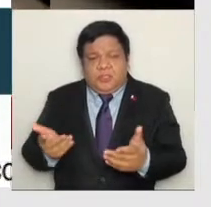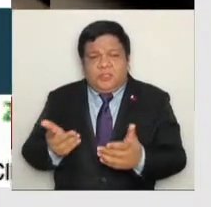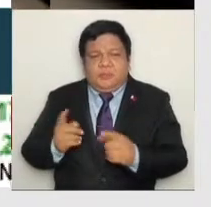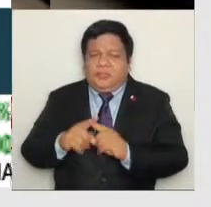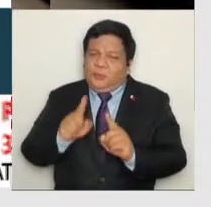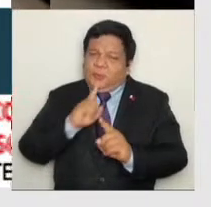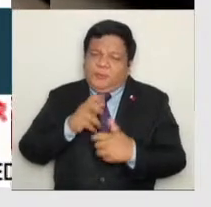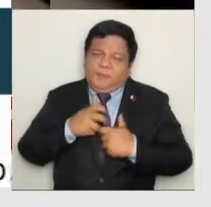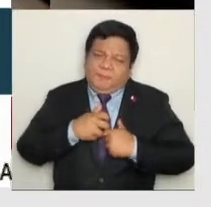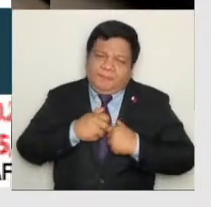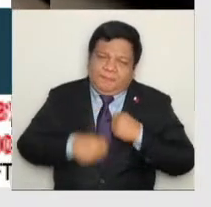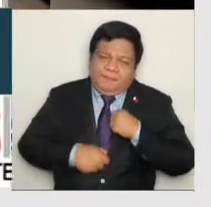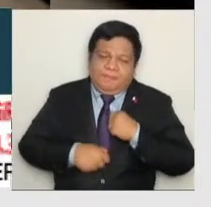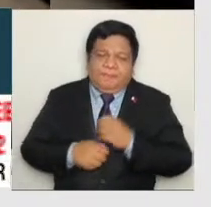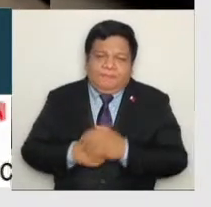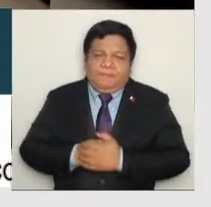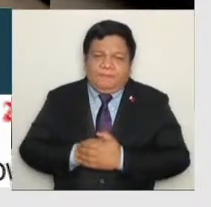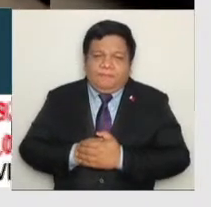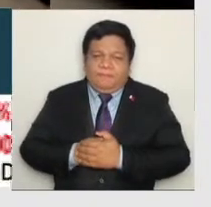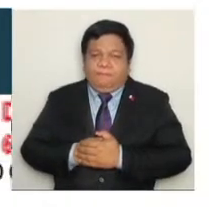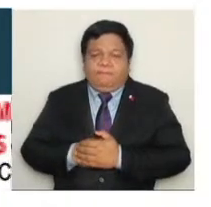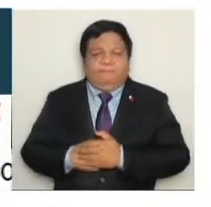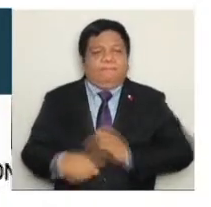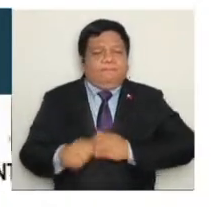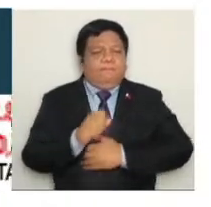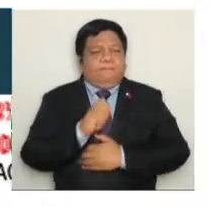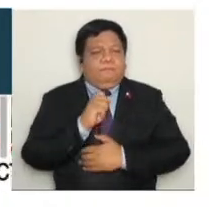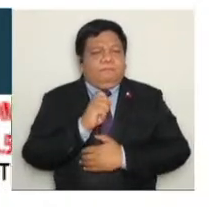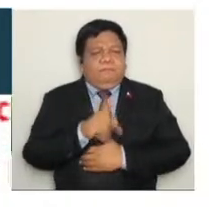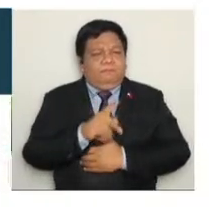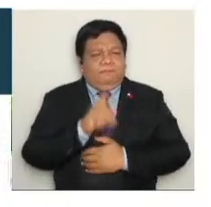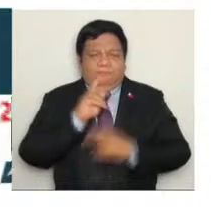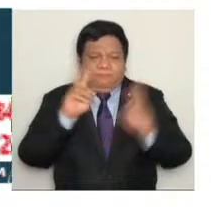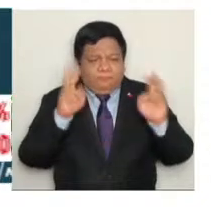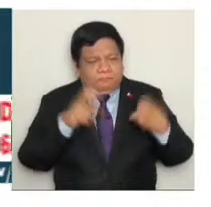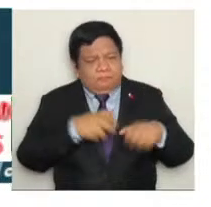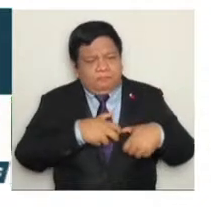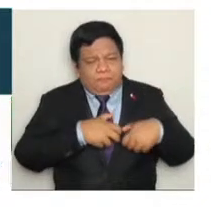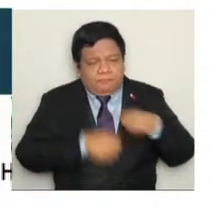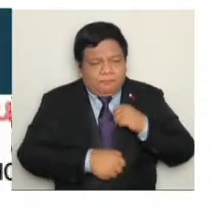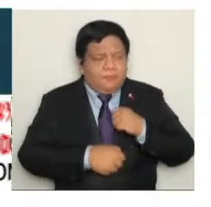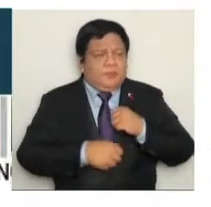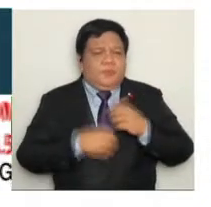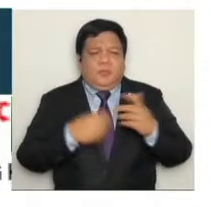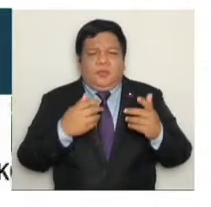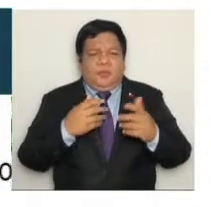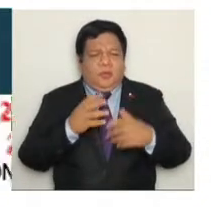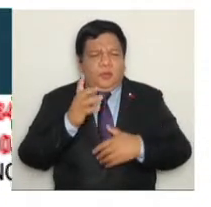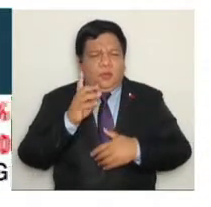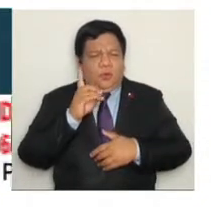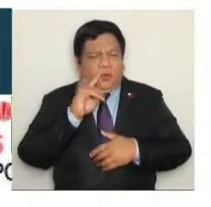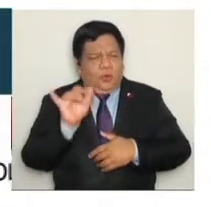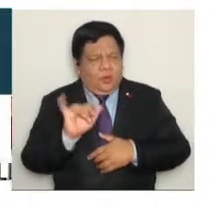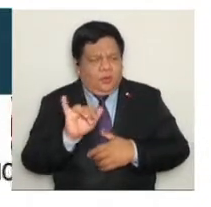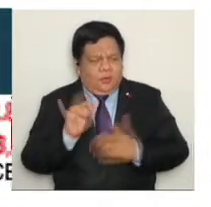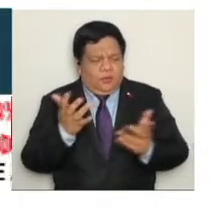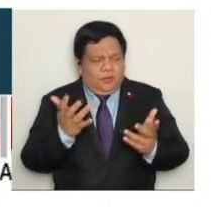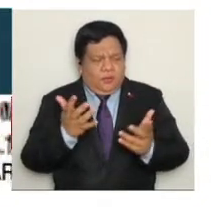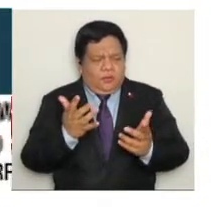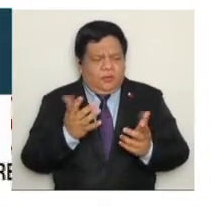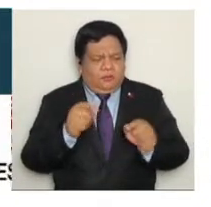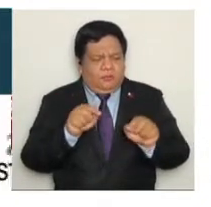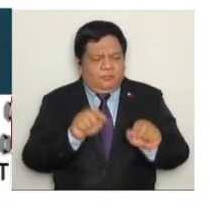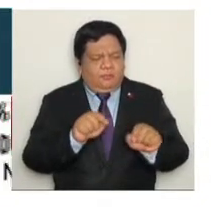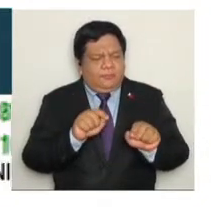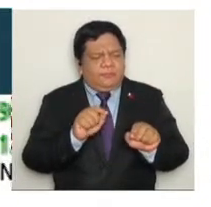sad. Hmm. And talking about sadness and talking about grief, it seems like there is no such thing when it